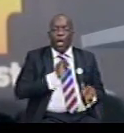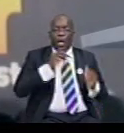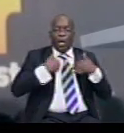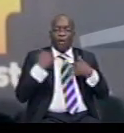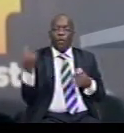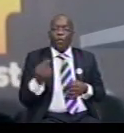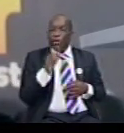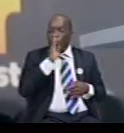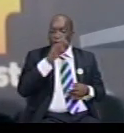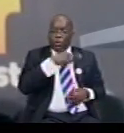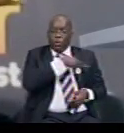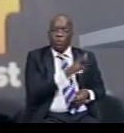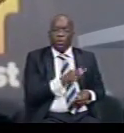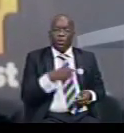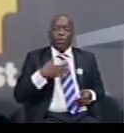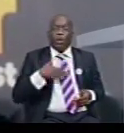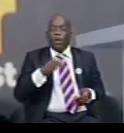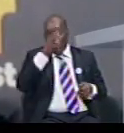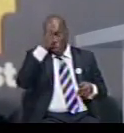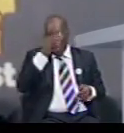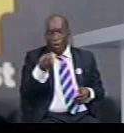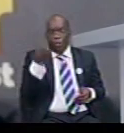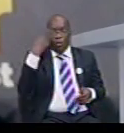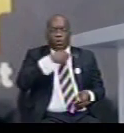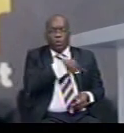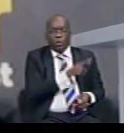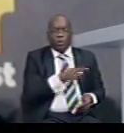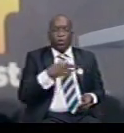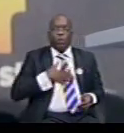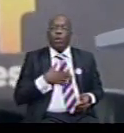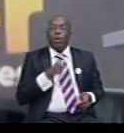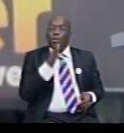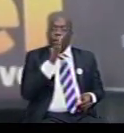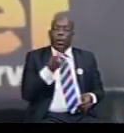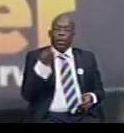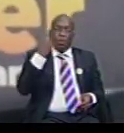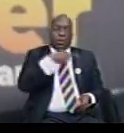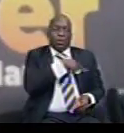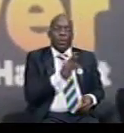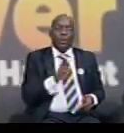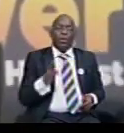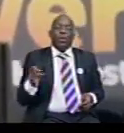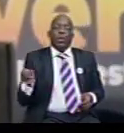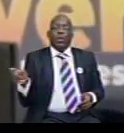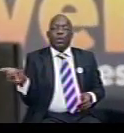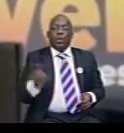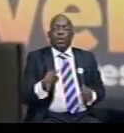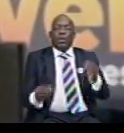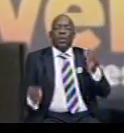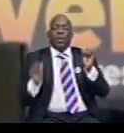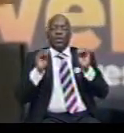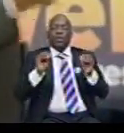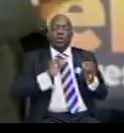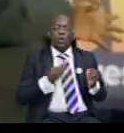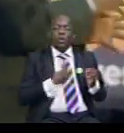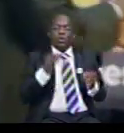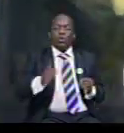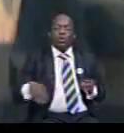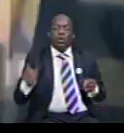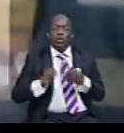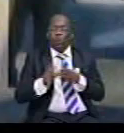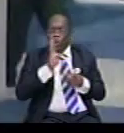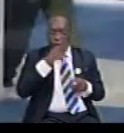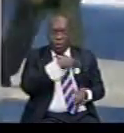so religious, and mommy is so religious, and they brought us children to be religious. But religion